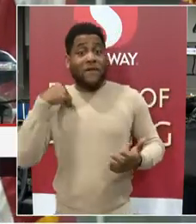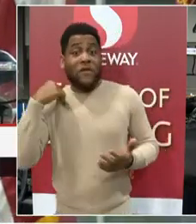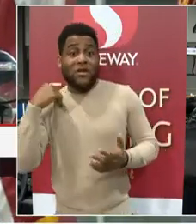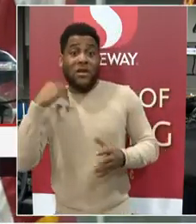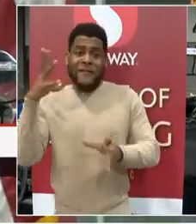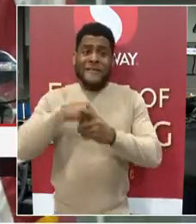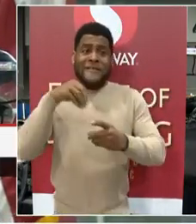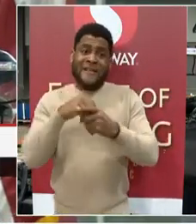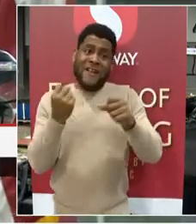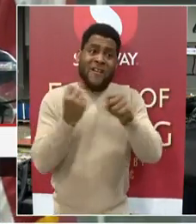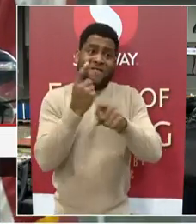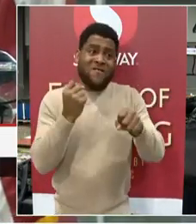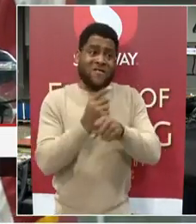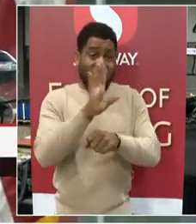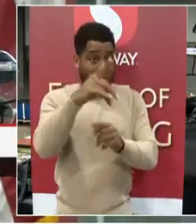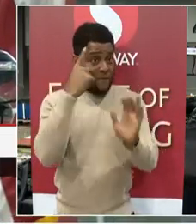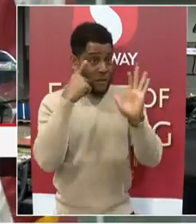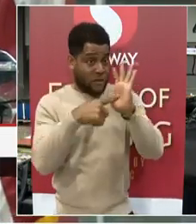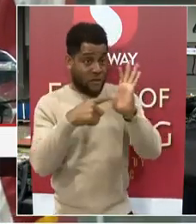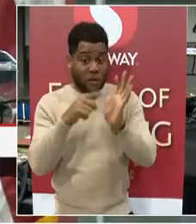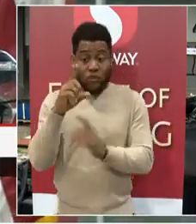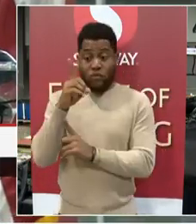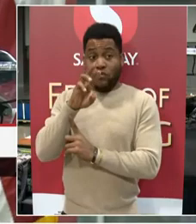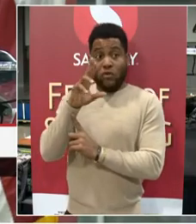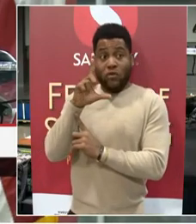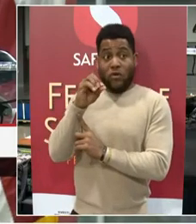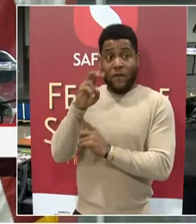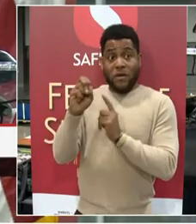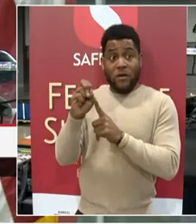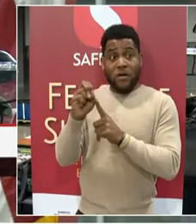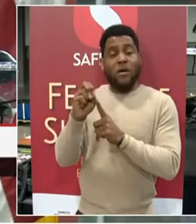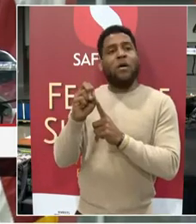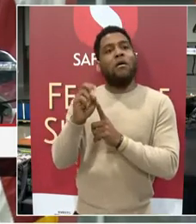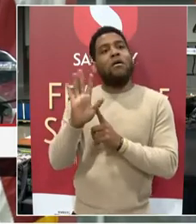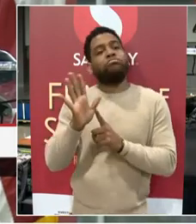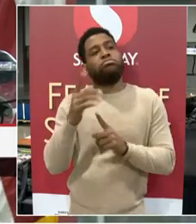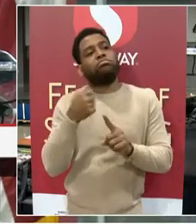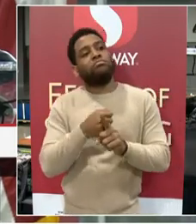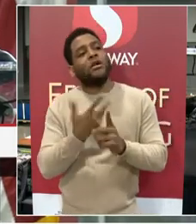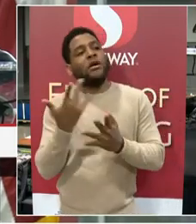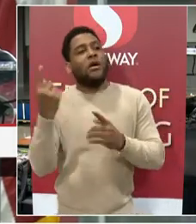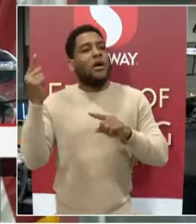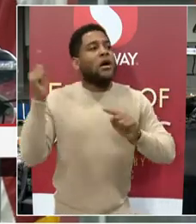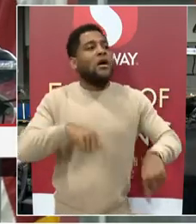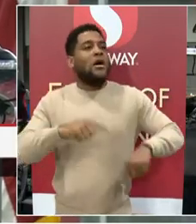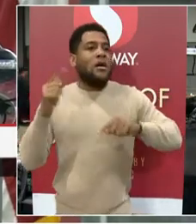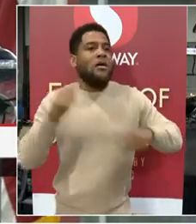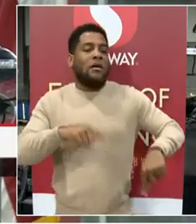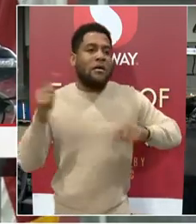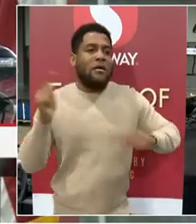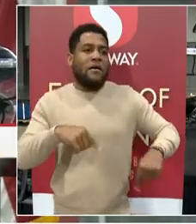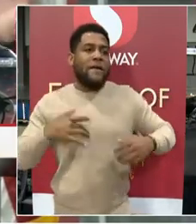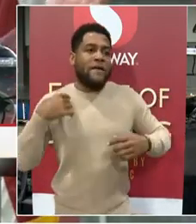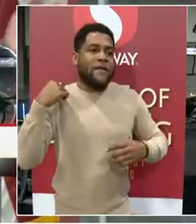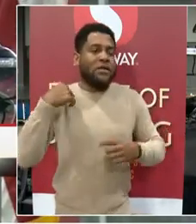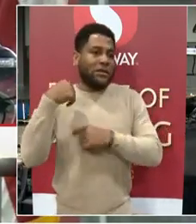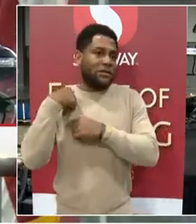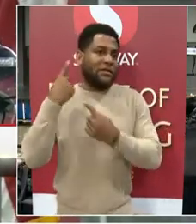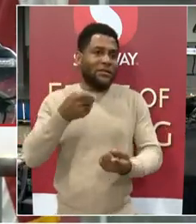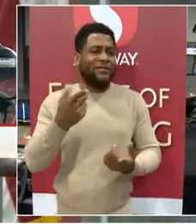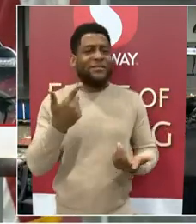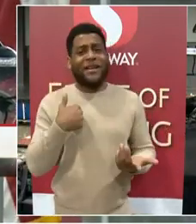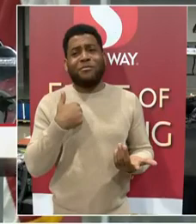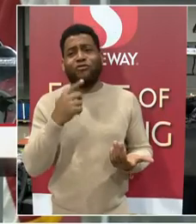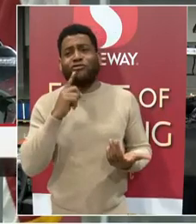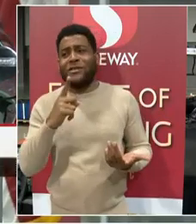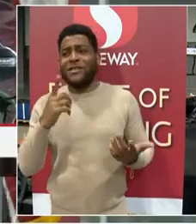Love. But anyhow, thank you. It's great to see everybody. It's great to have everybody back together. And a special Thanksgiving